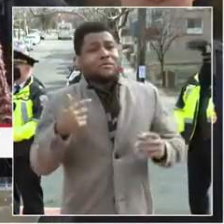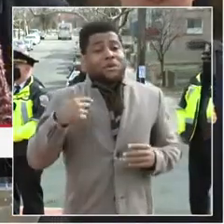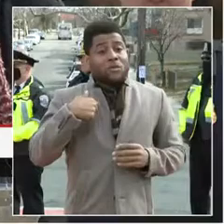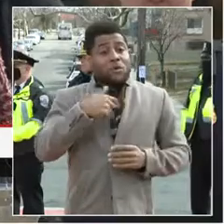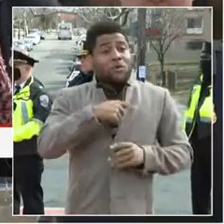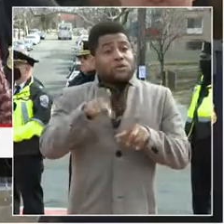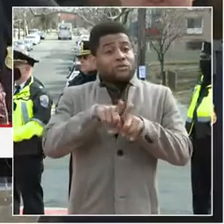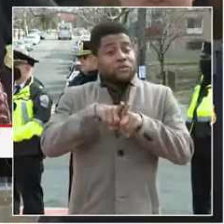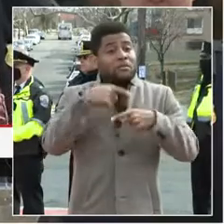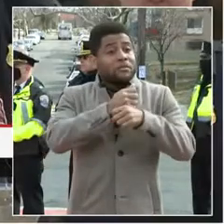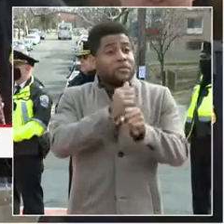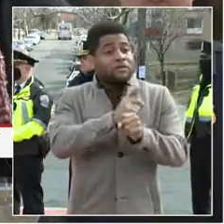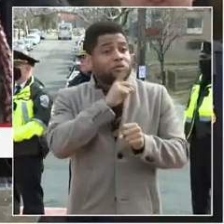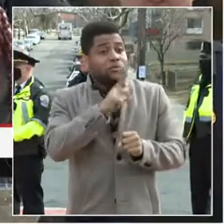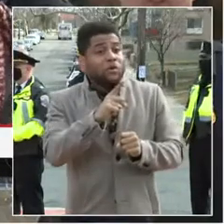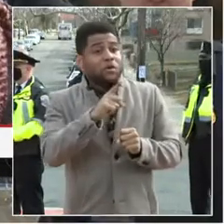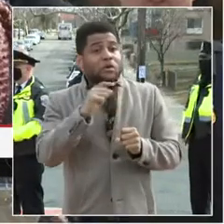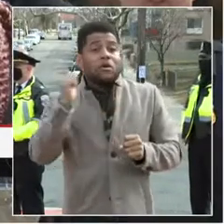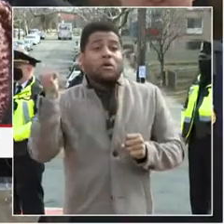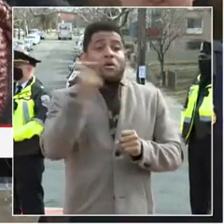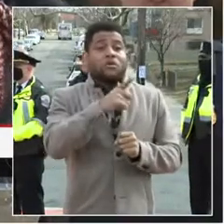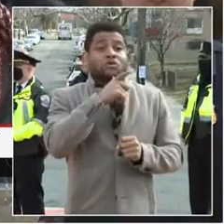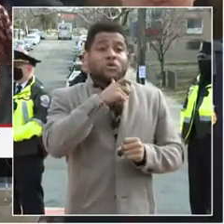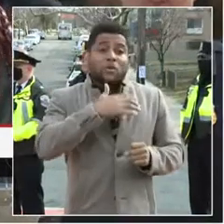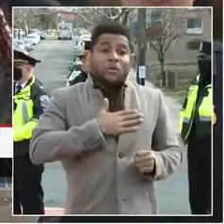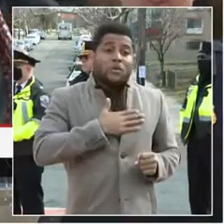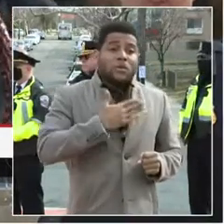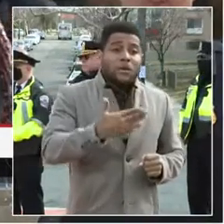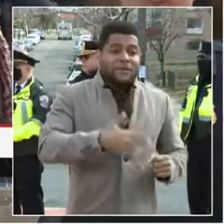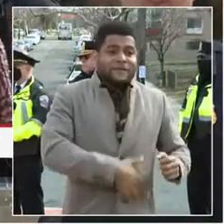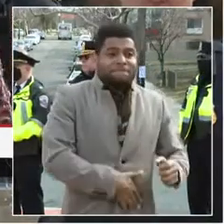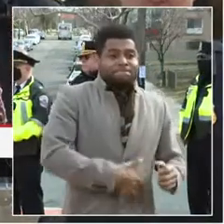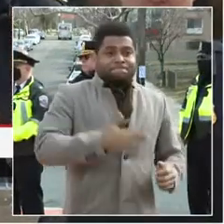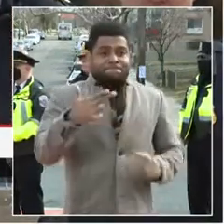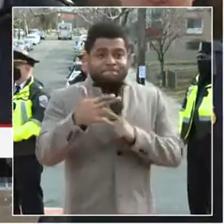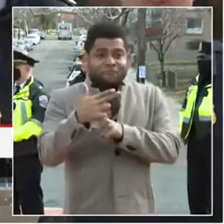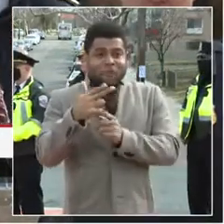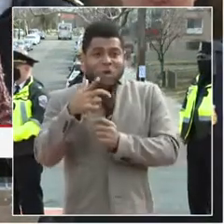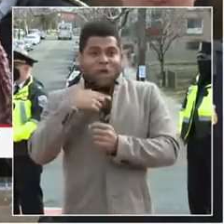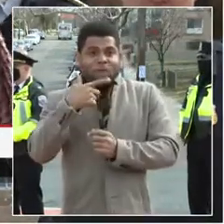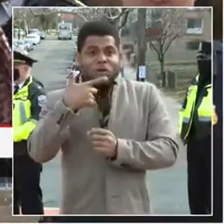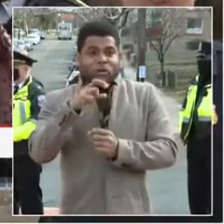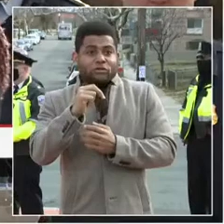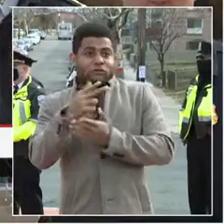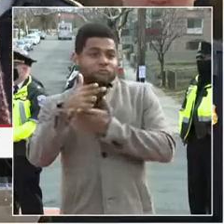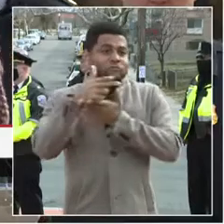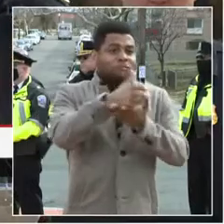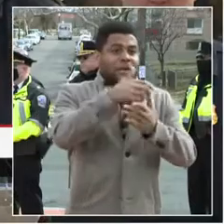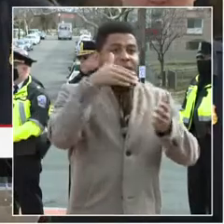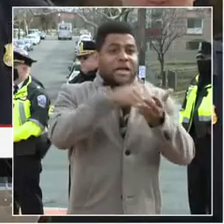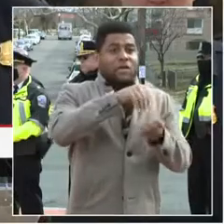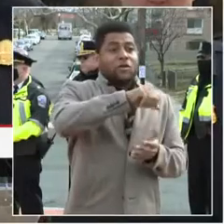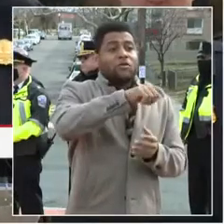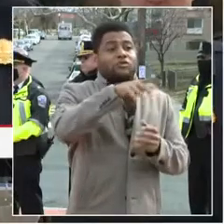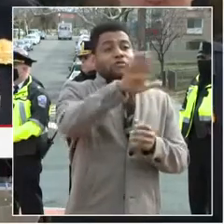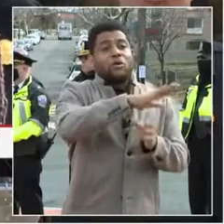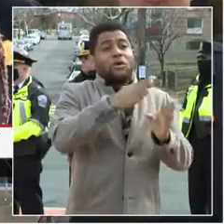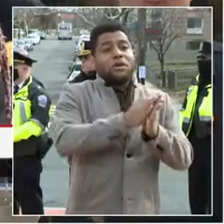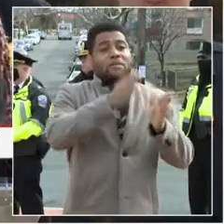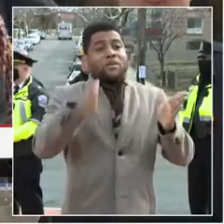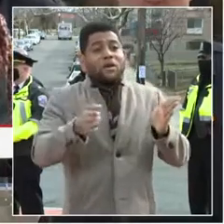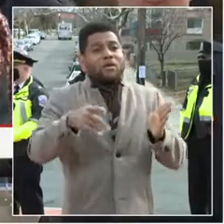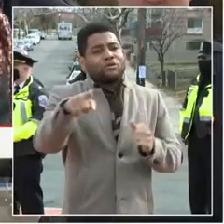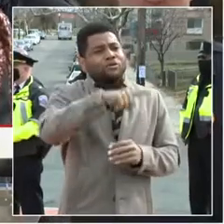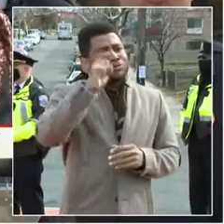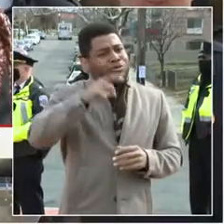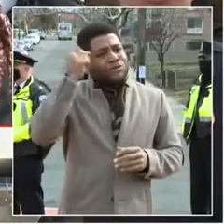though, that anyone who is willing to pick up a gun and use it against their neighbors knows what the consequences are